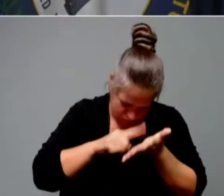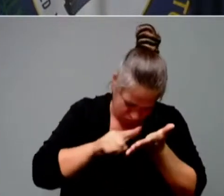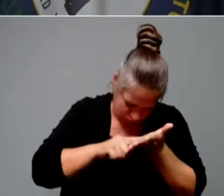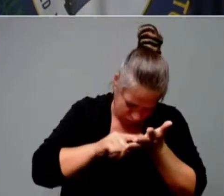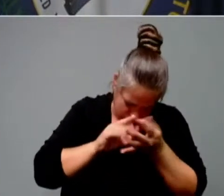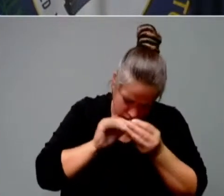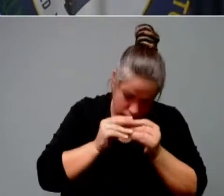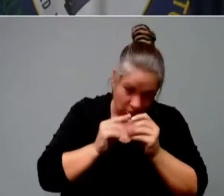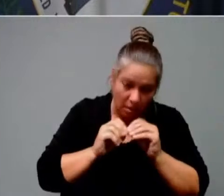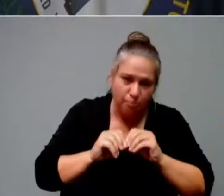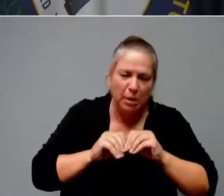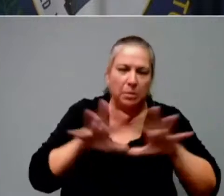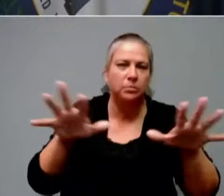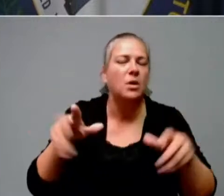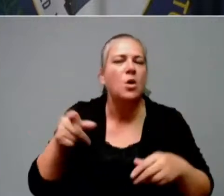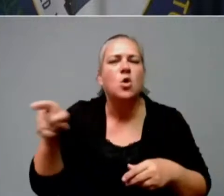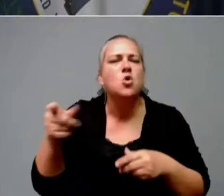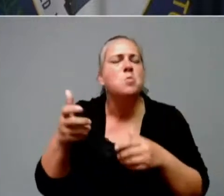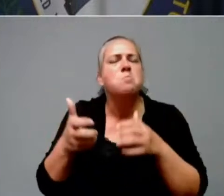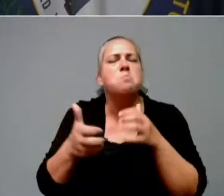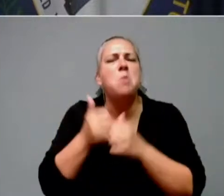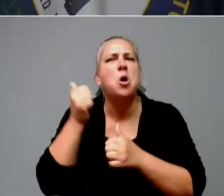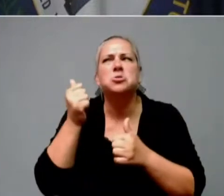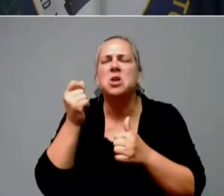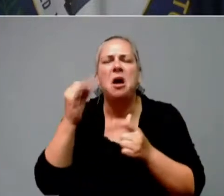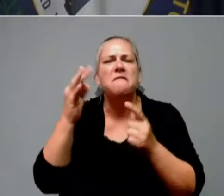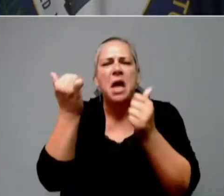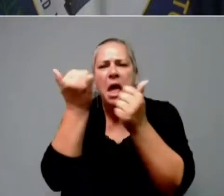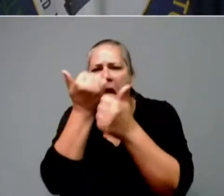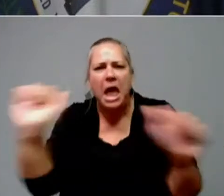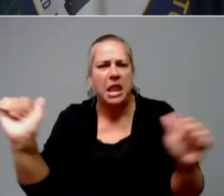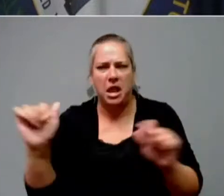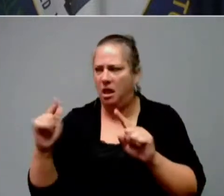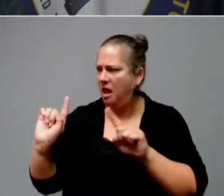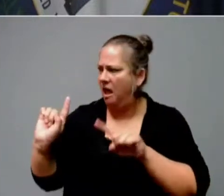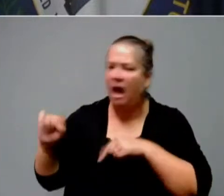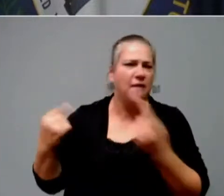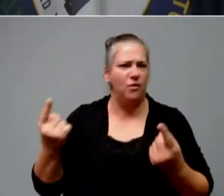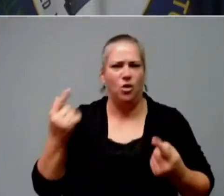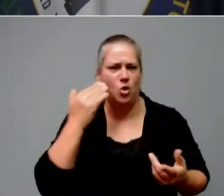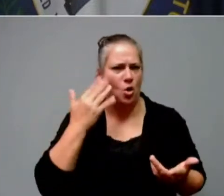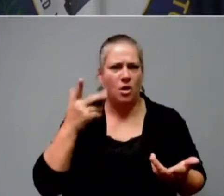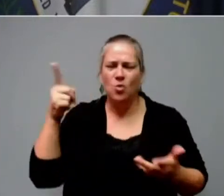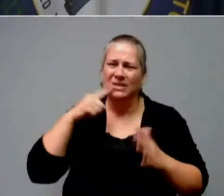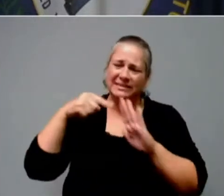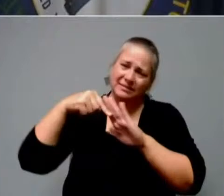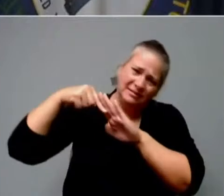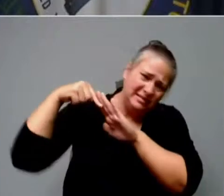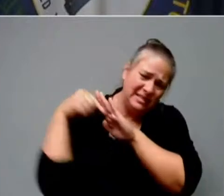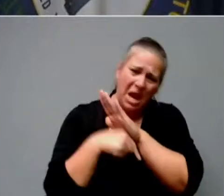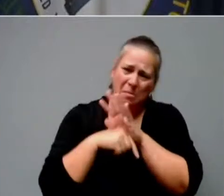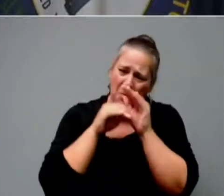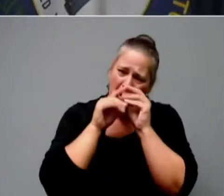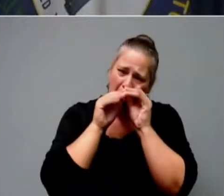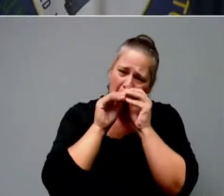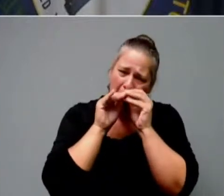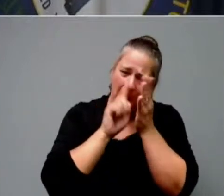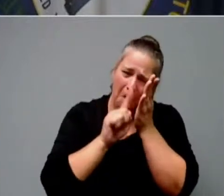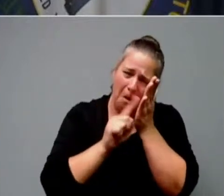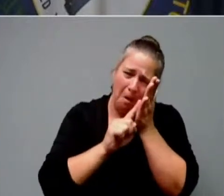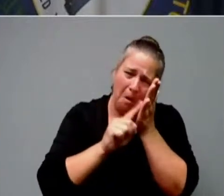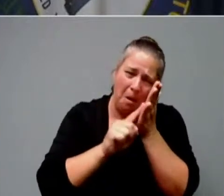humanity has ever seen in all of our existence. And they've been deployed for over a year now when you go back to the first people who